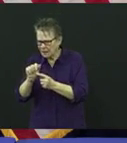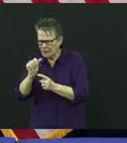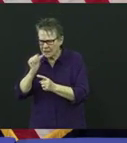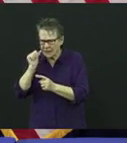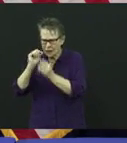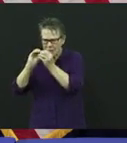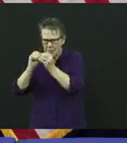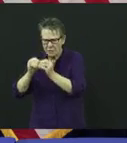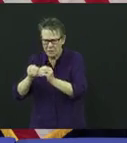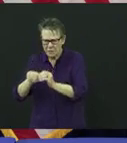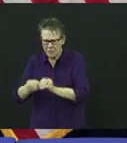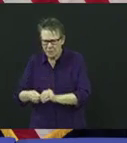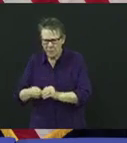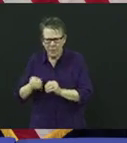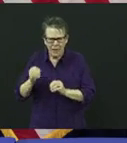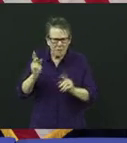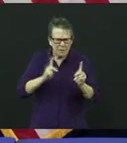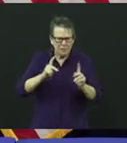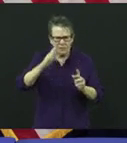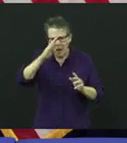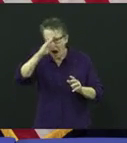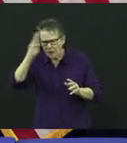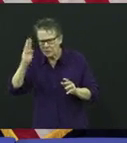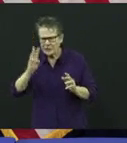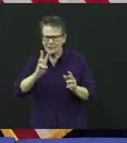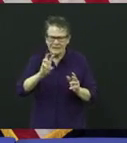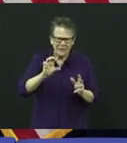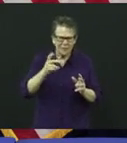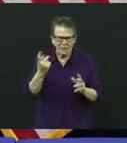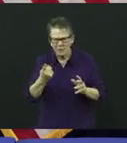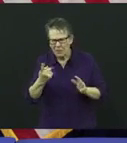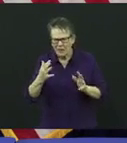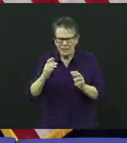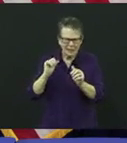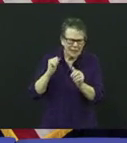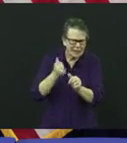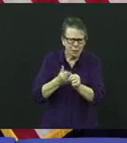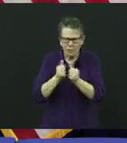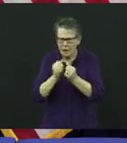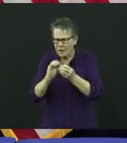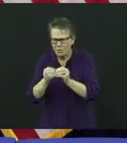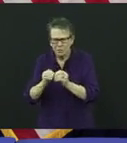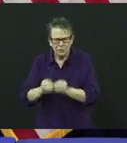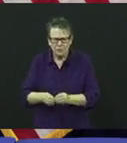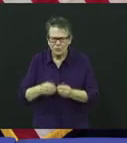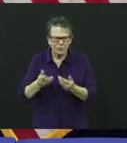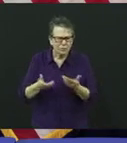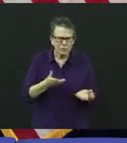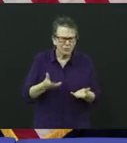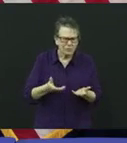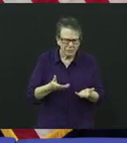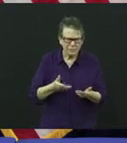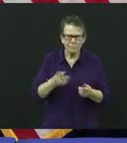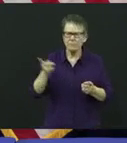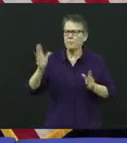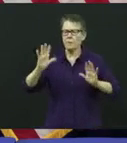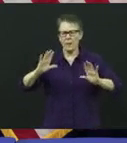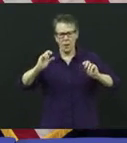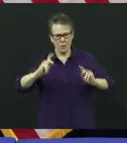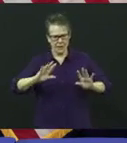or so, if you could update those. So, John, on schools, that's a decision we just